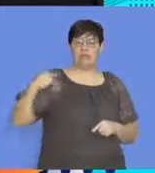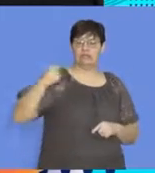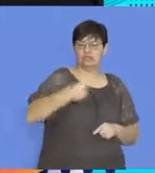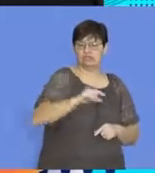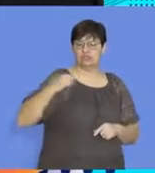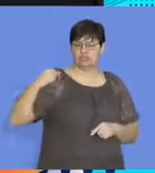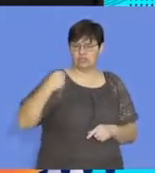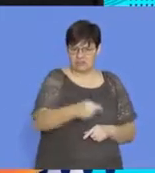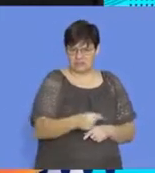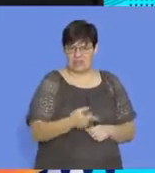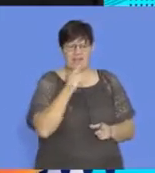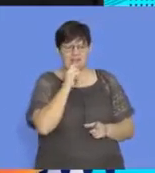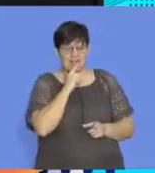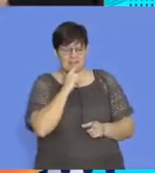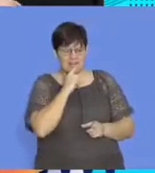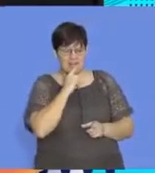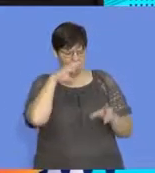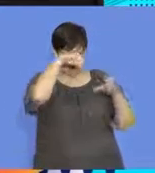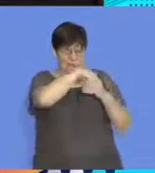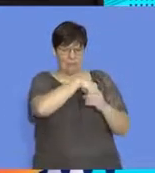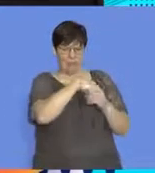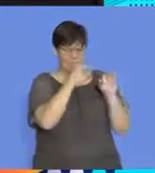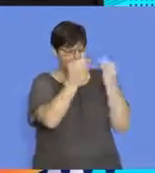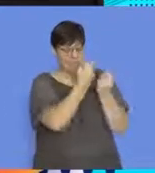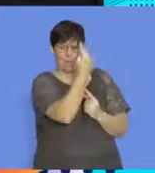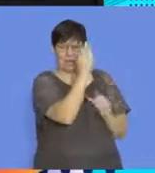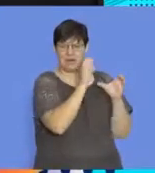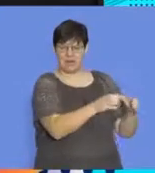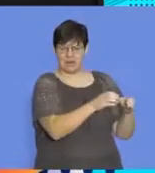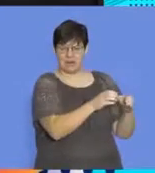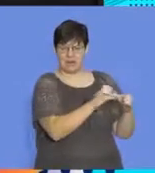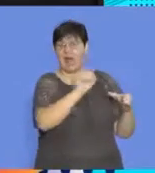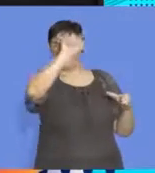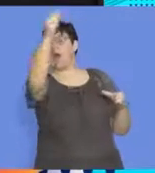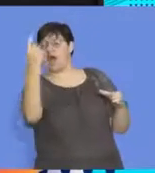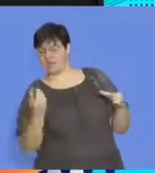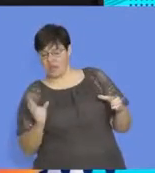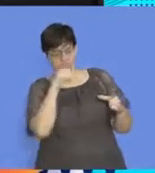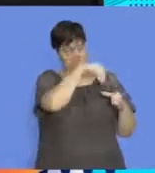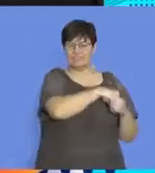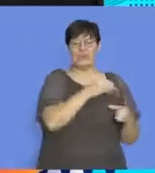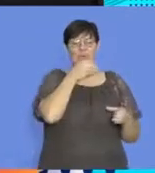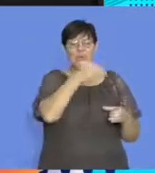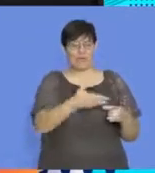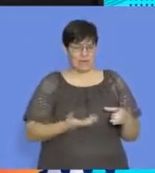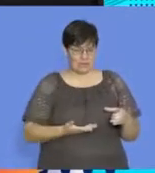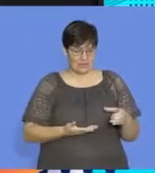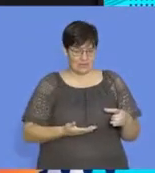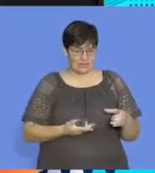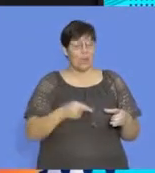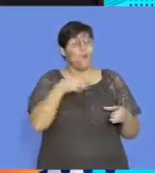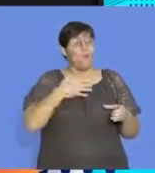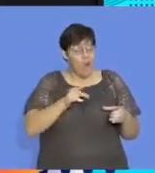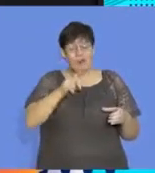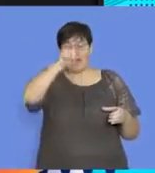like inbreeding, and we're not getting other genes, and that's a concept that we really want to do.